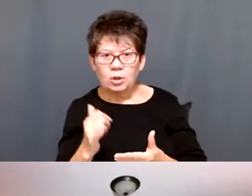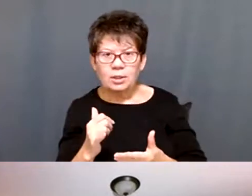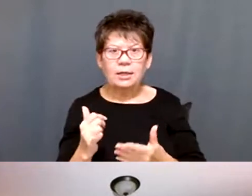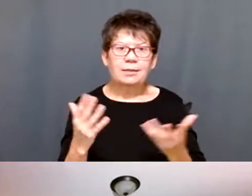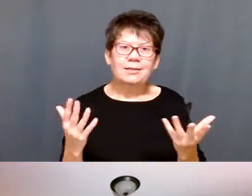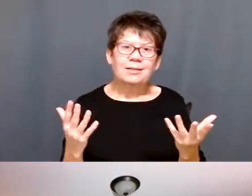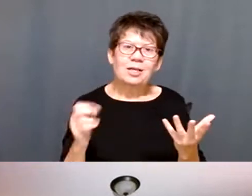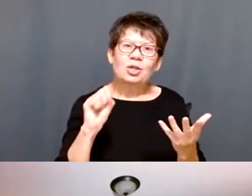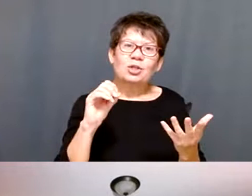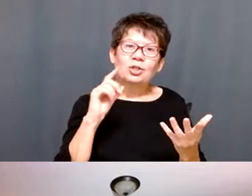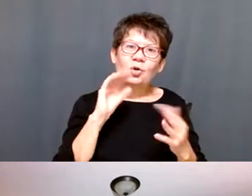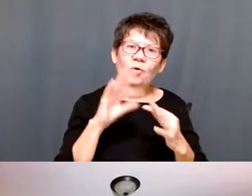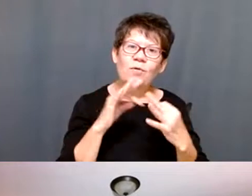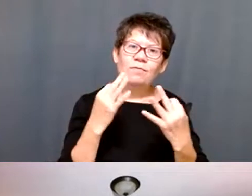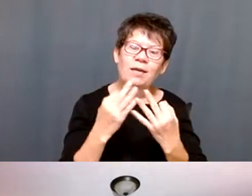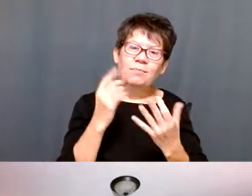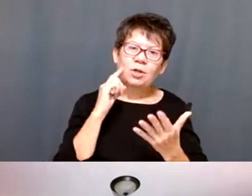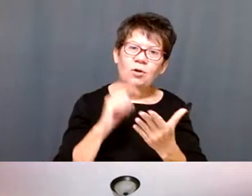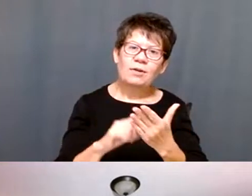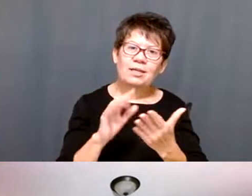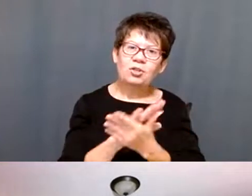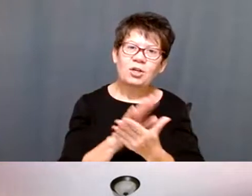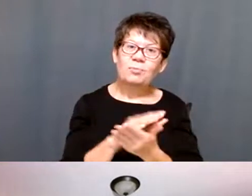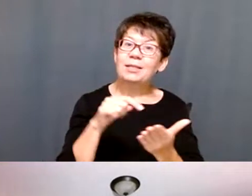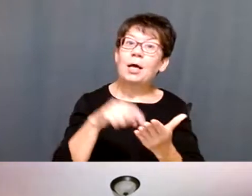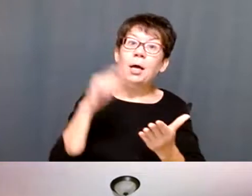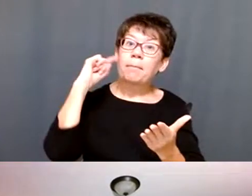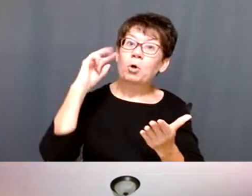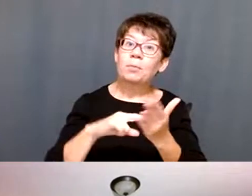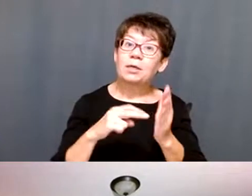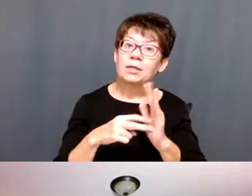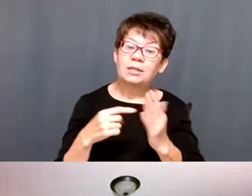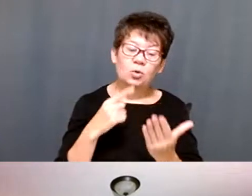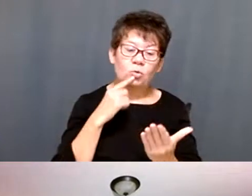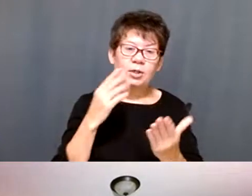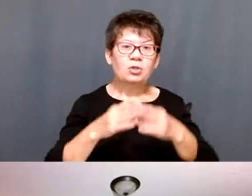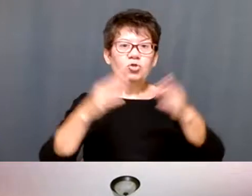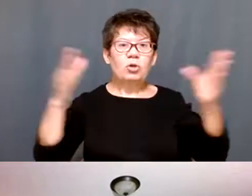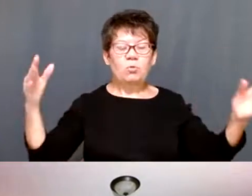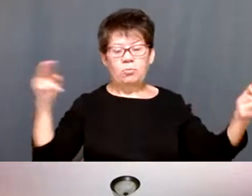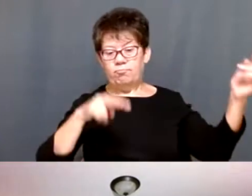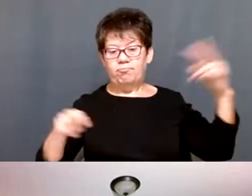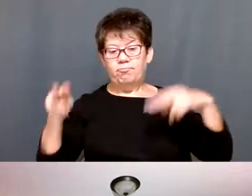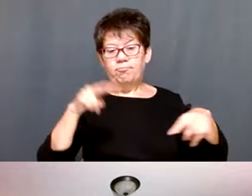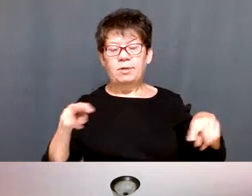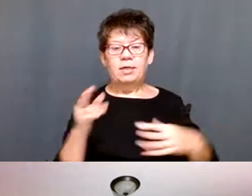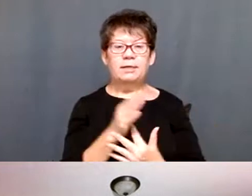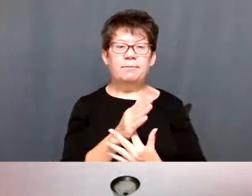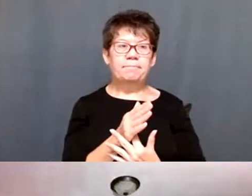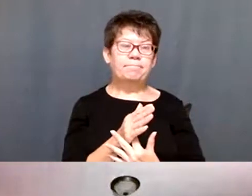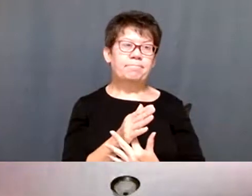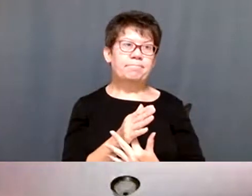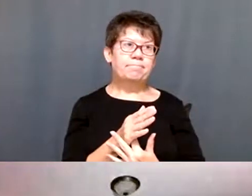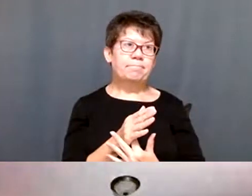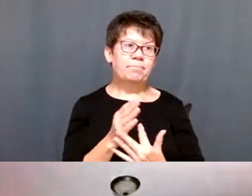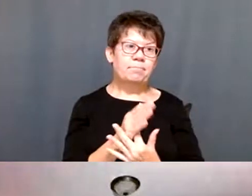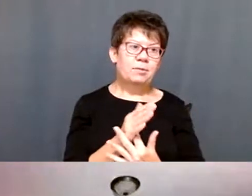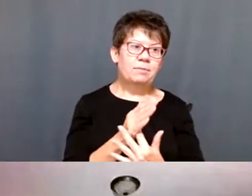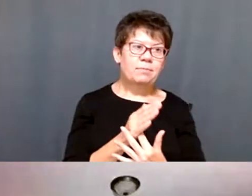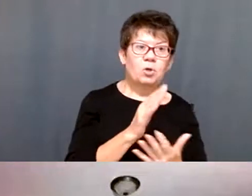so the family notification document, the purpose is to give a high level overview of the difference between Part